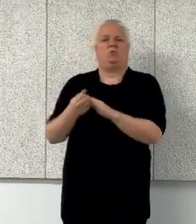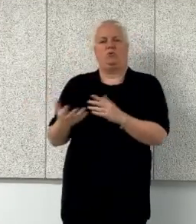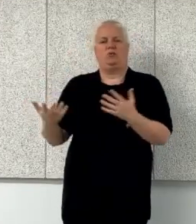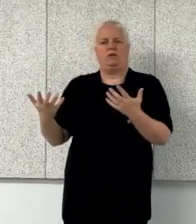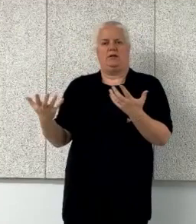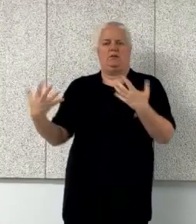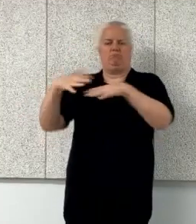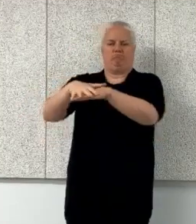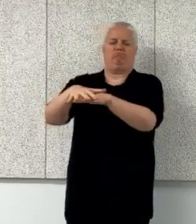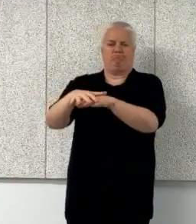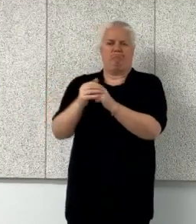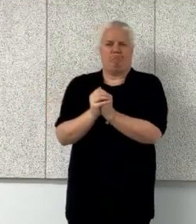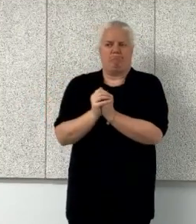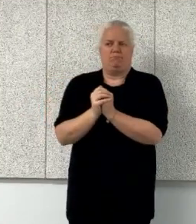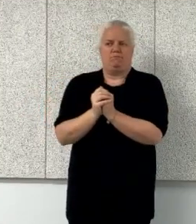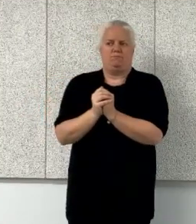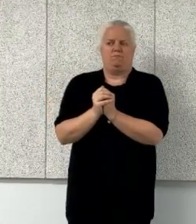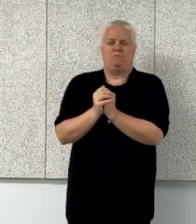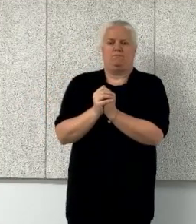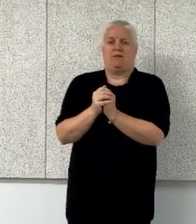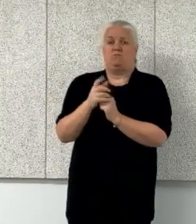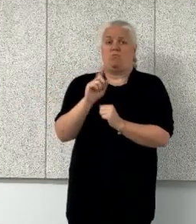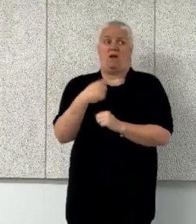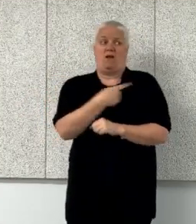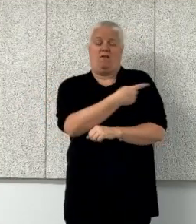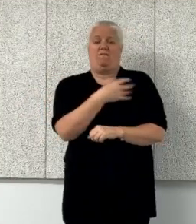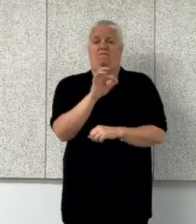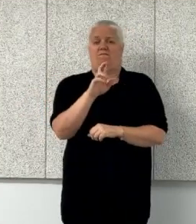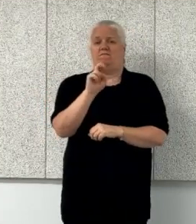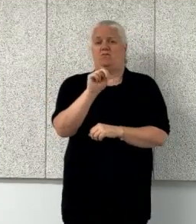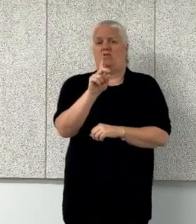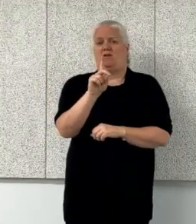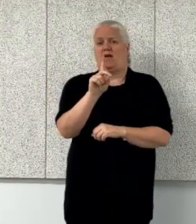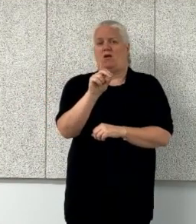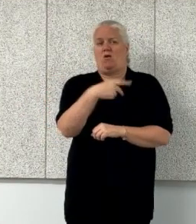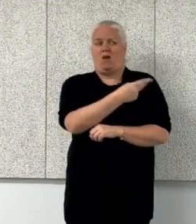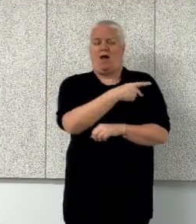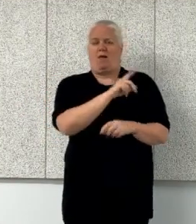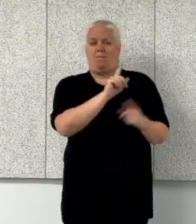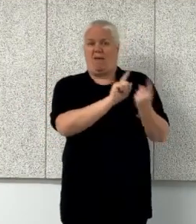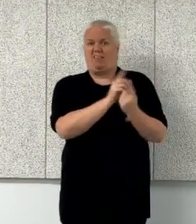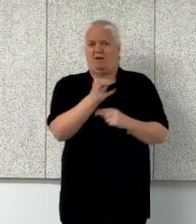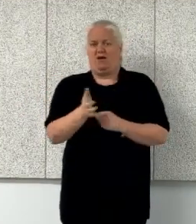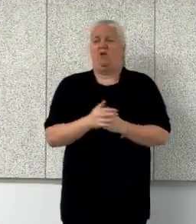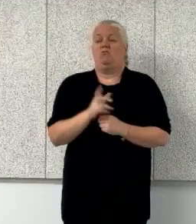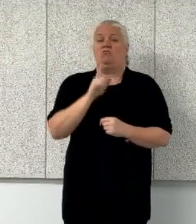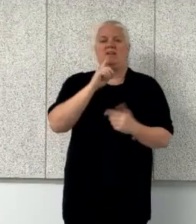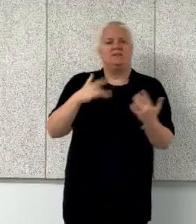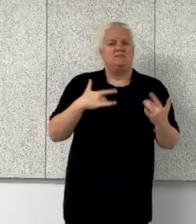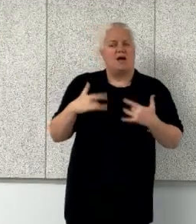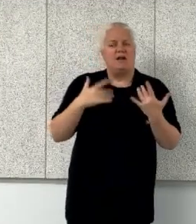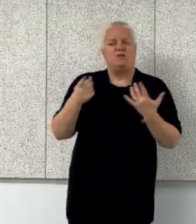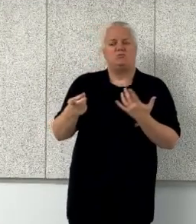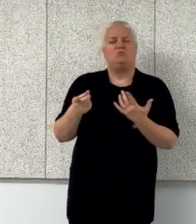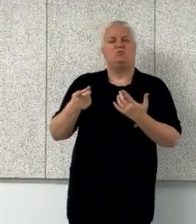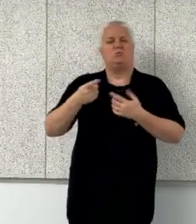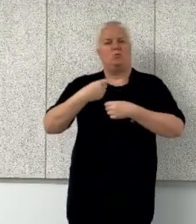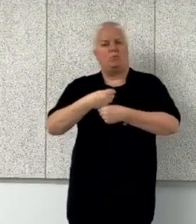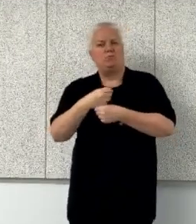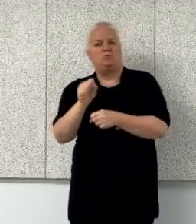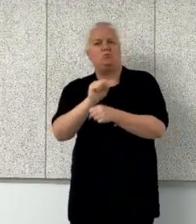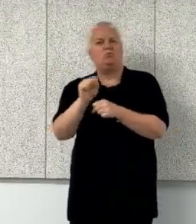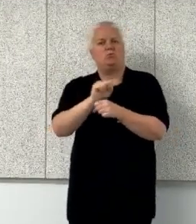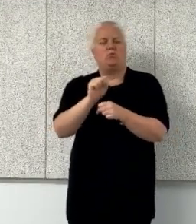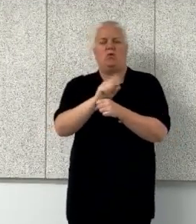which is actually where Fernando and I met, we both were working on that together, it was really exciting to sort of produce work that was in